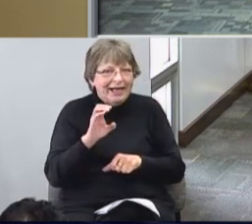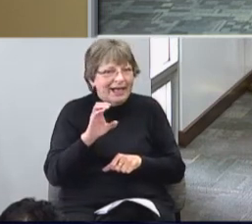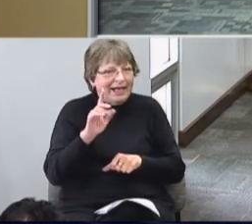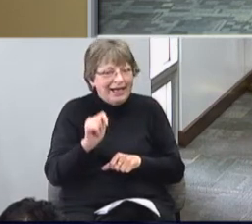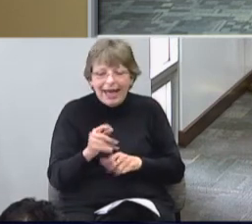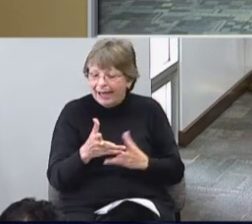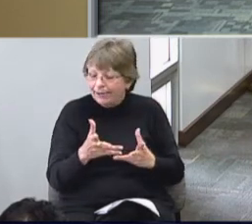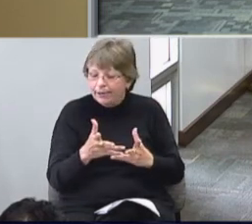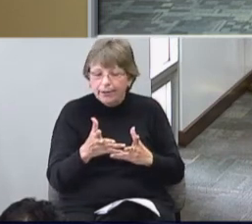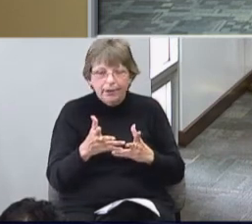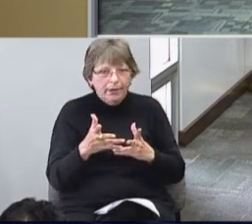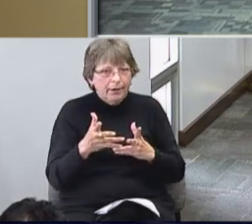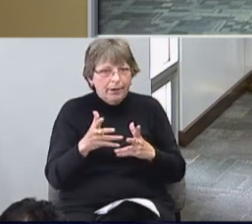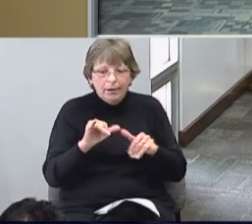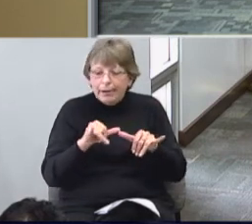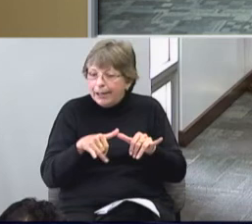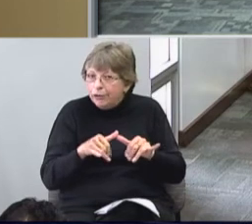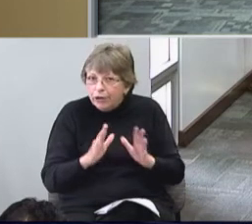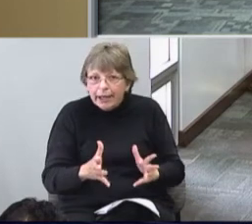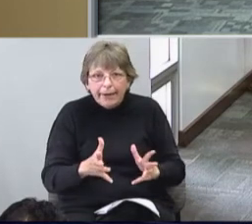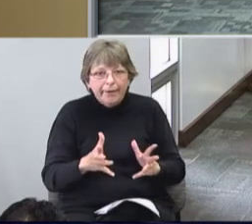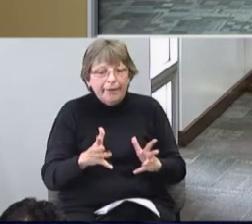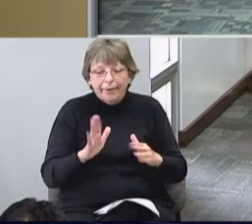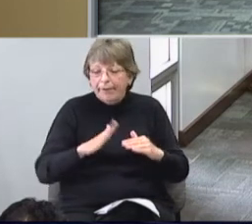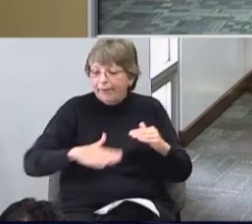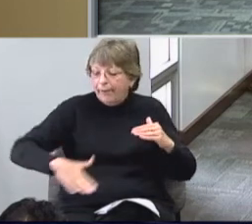landscape architect, because